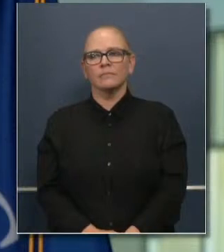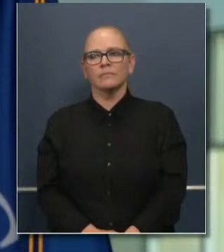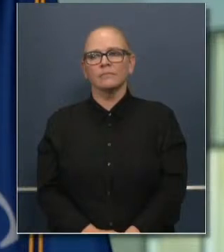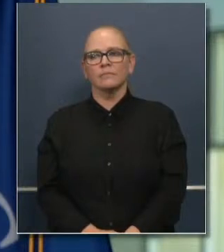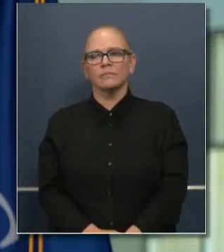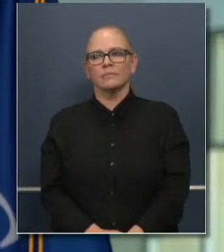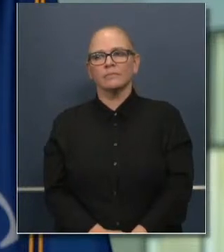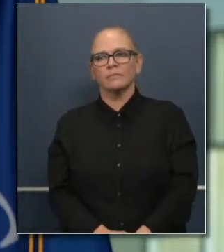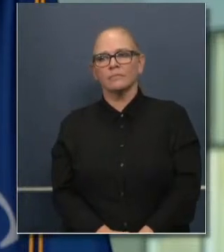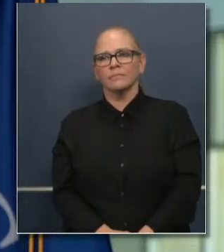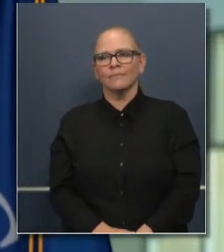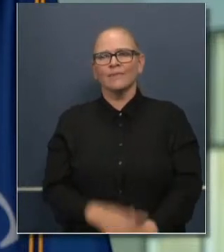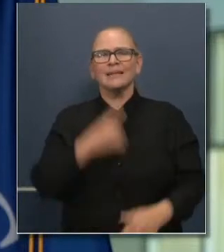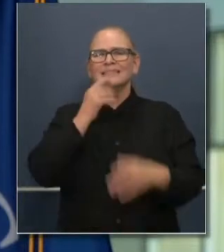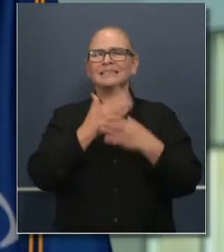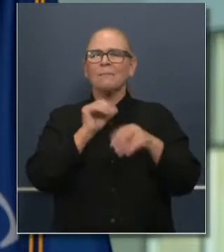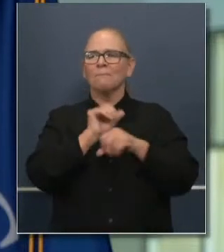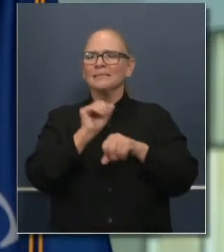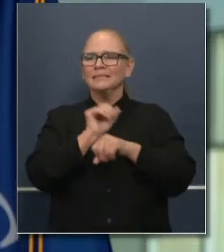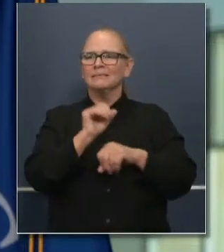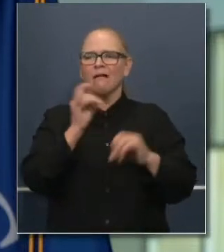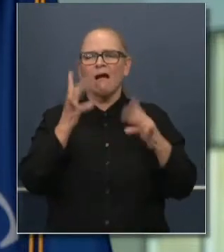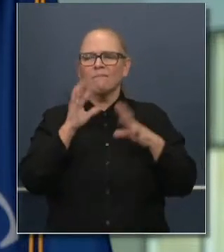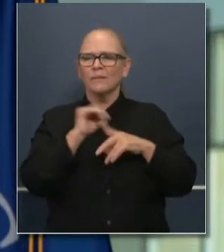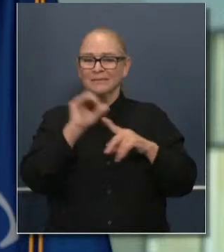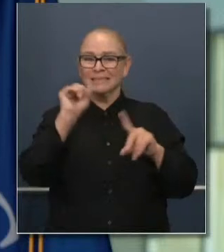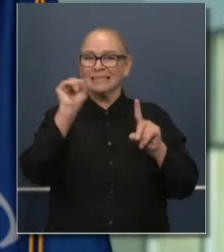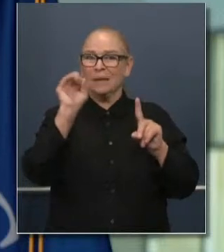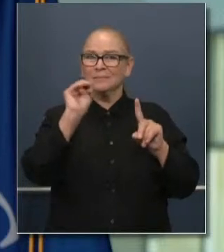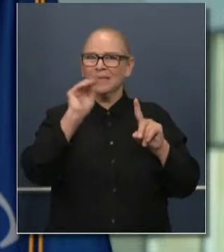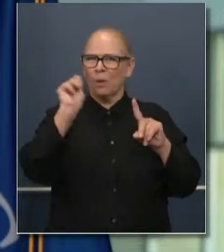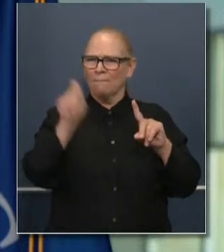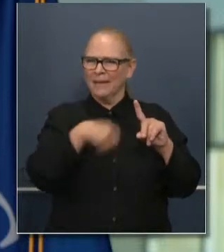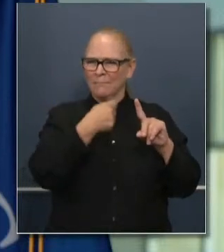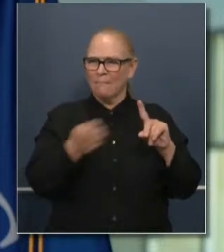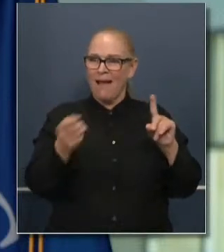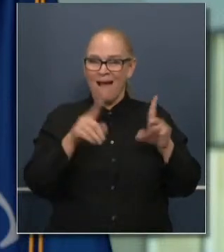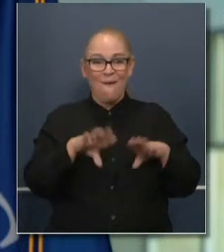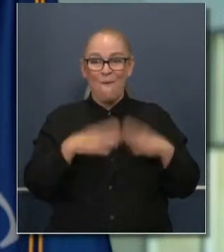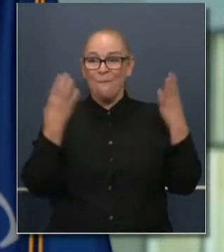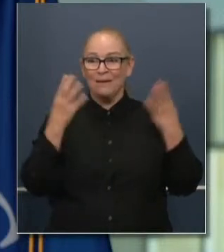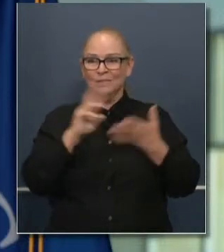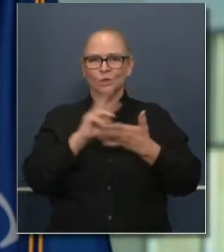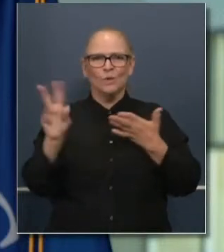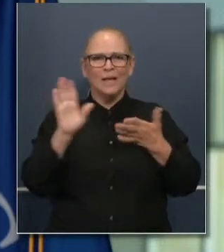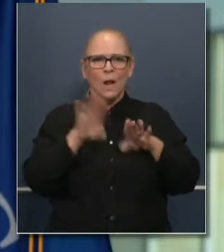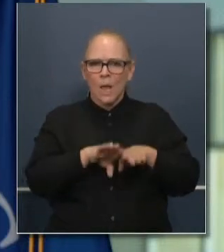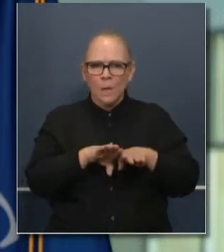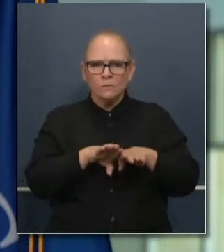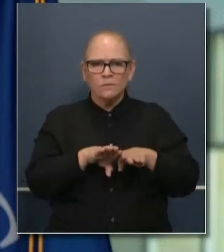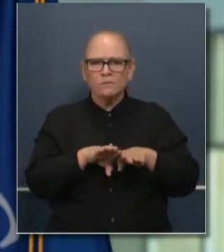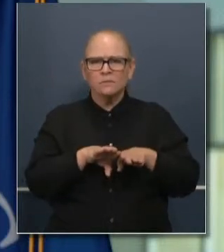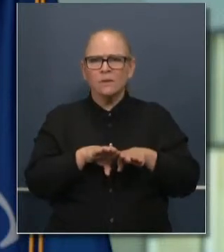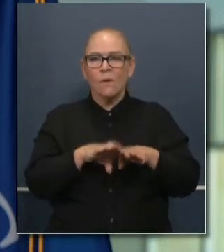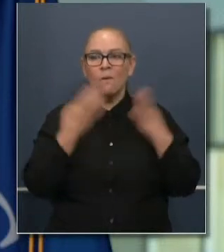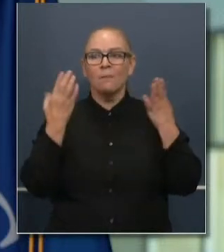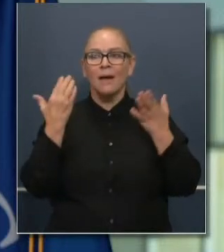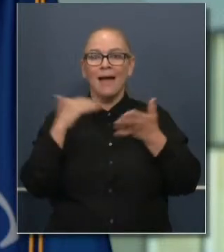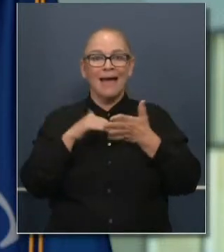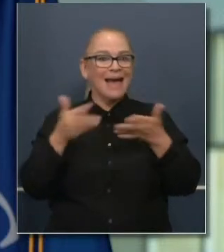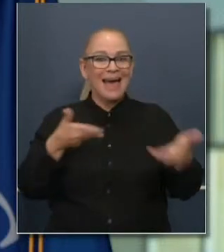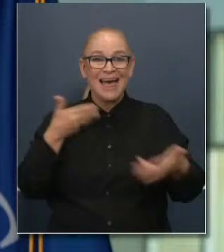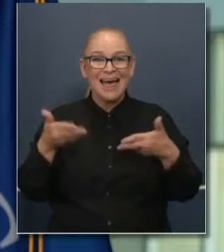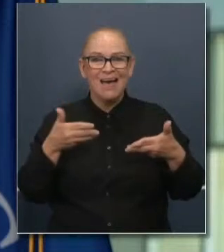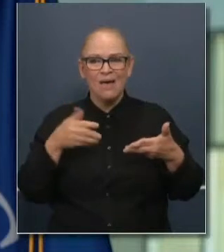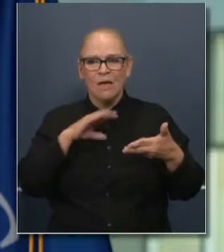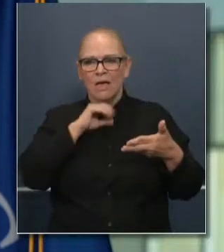they shut down. San Mateo County, they opened up 2 weeks later, they had to shut back down. They hire people, they've got to lay people off. They're not certain, some of